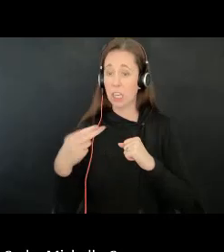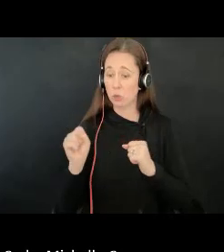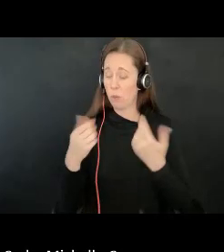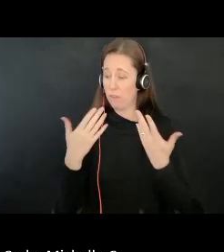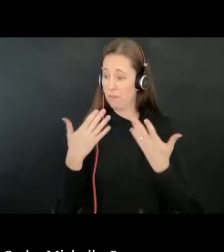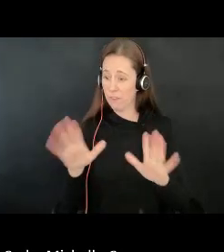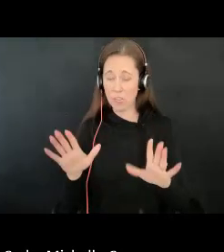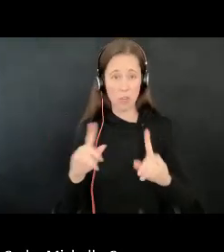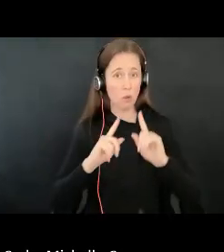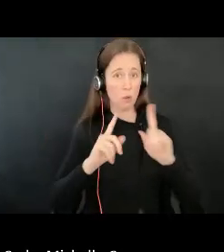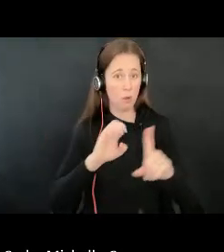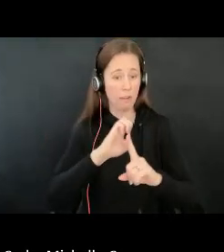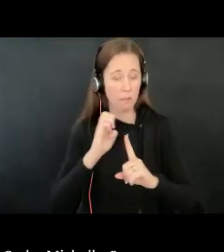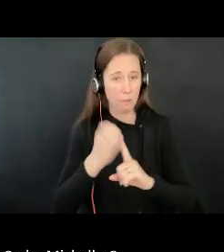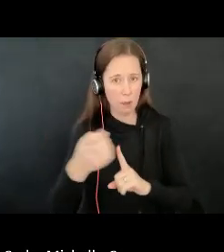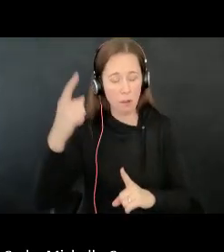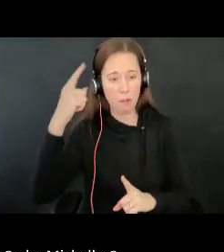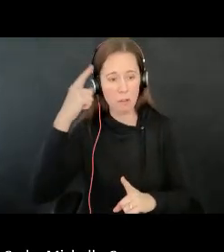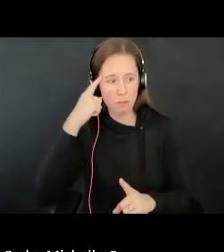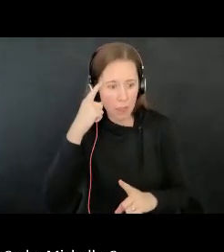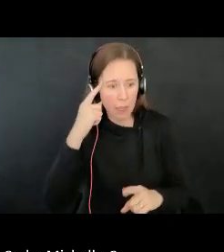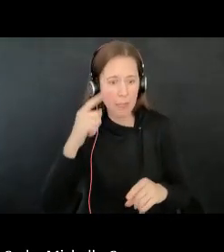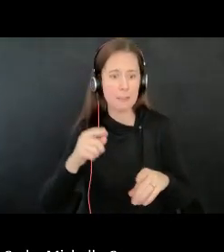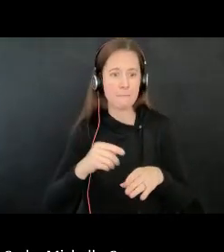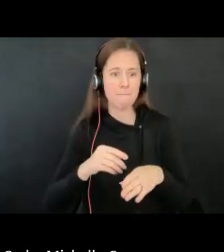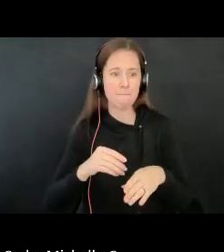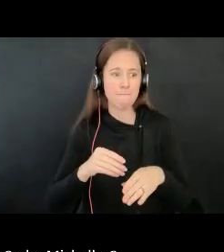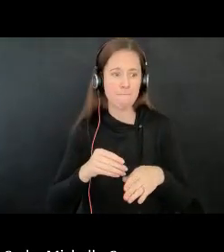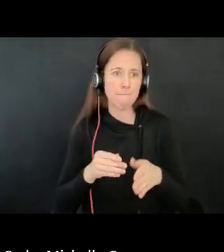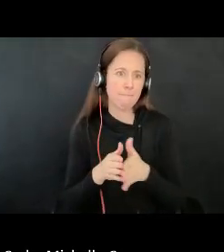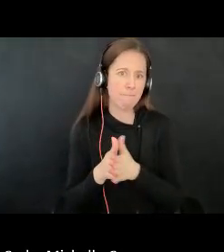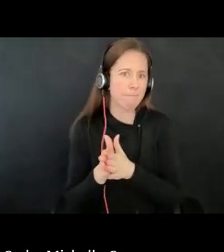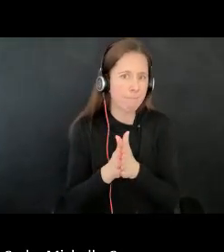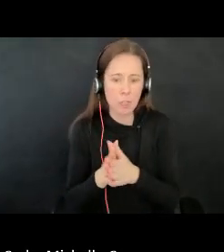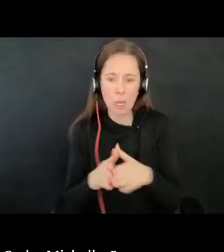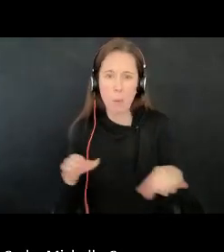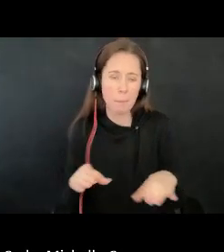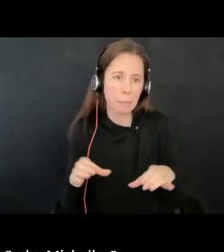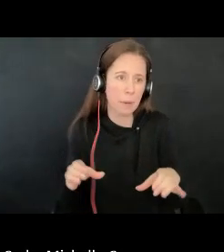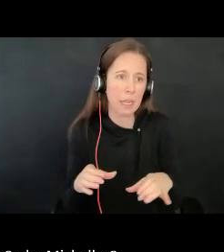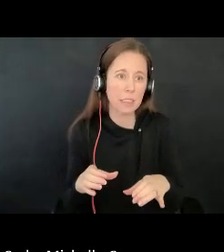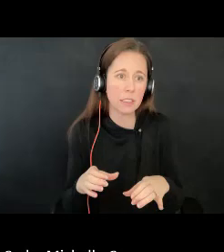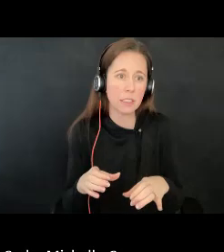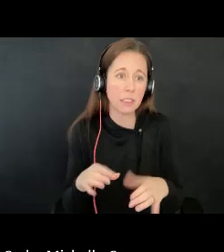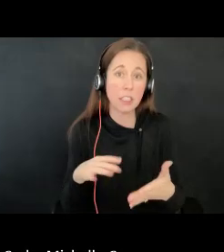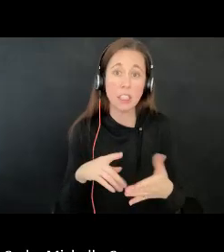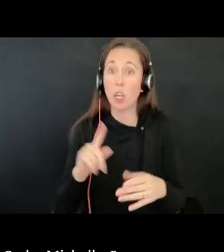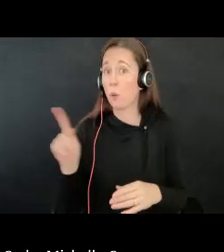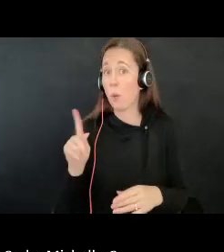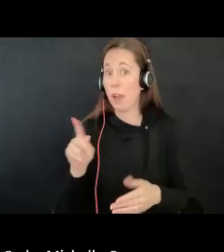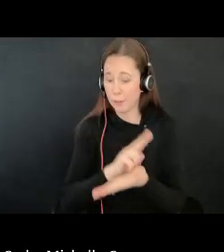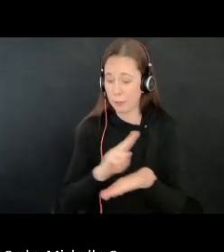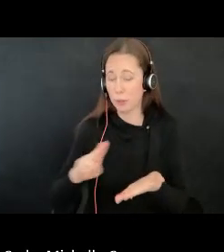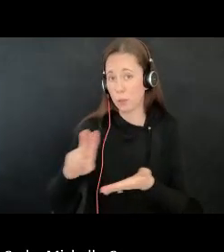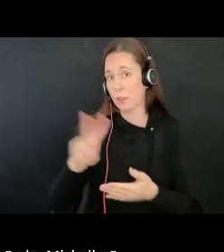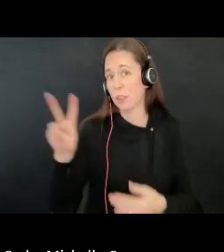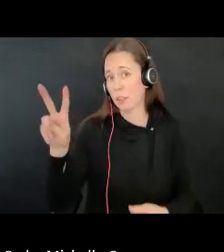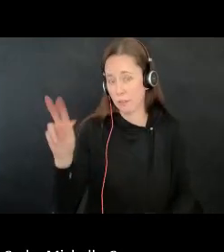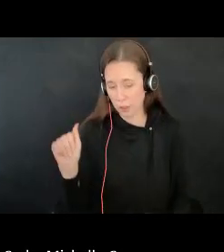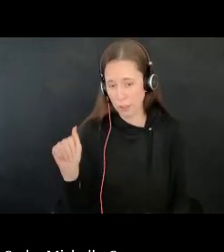thought and practice, and I double majored in African American studies at the University of Virginia in Charlottesville,